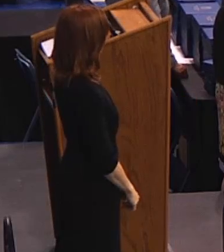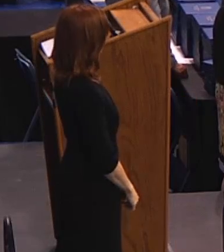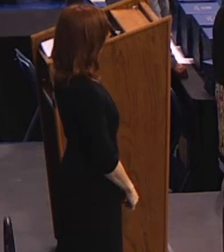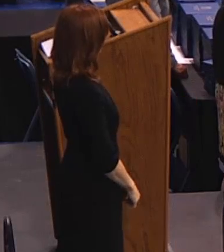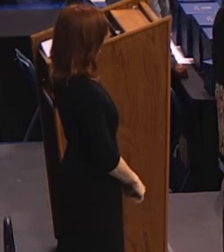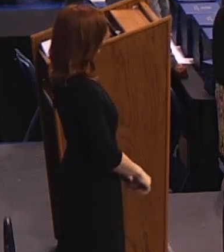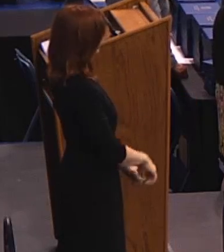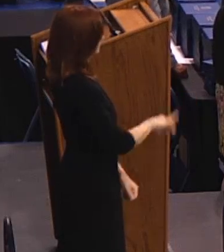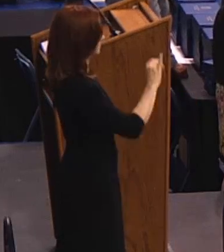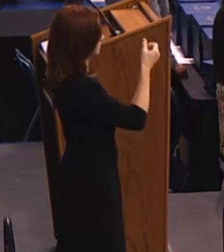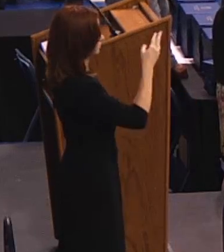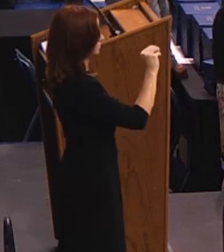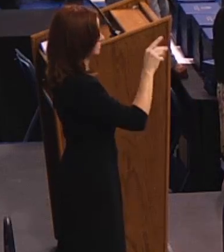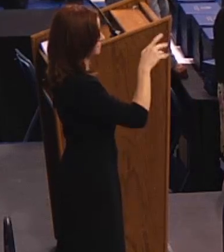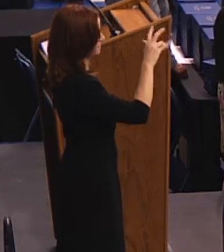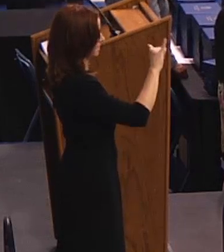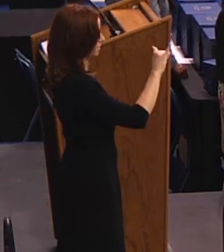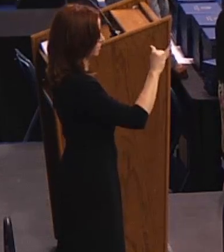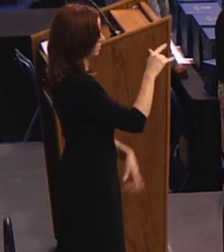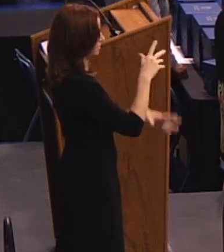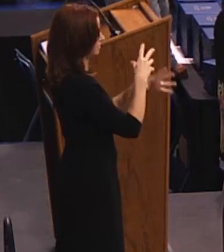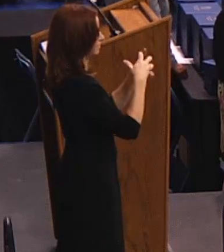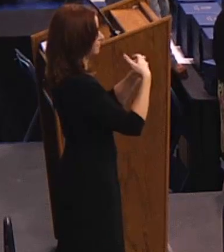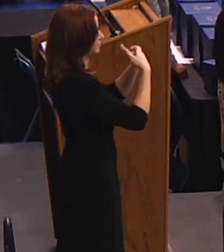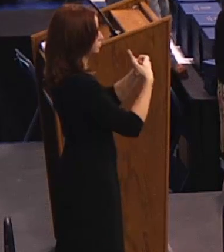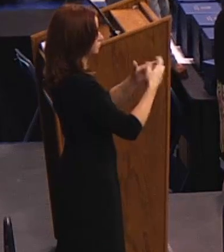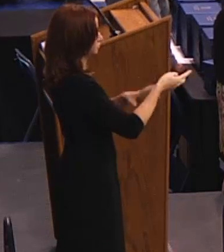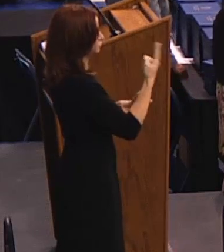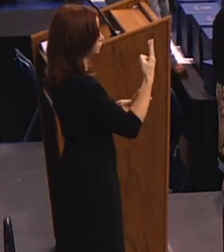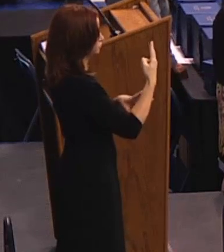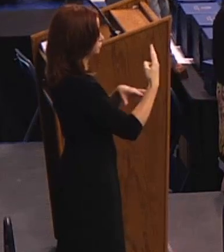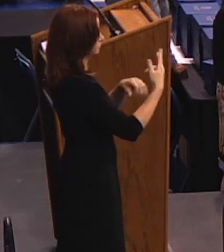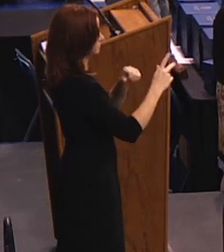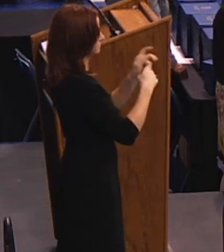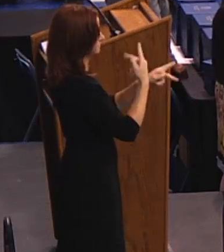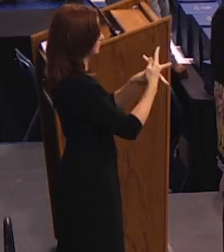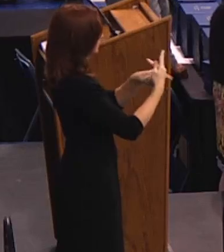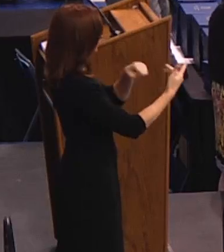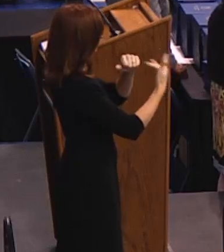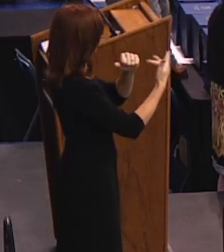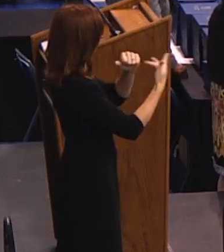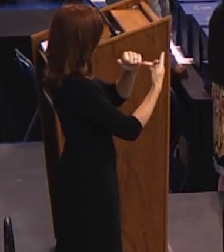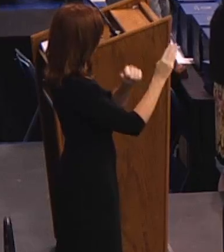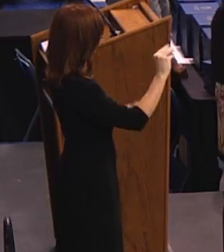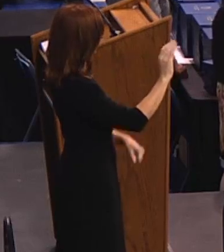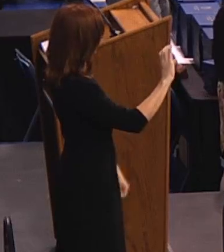Jason Marcus Perry, machine tool technology, magna cum laude.